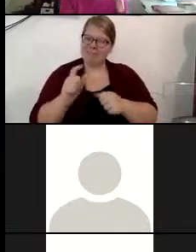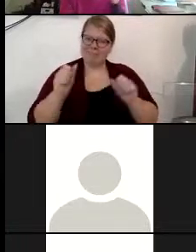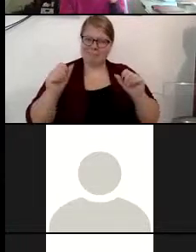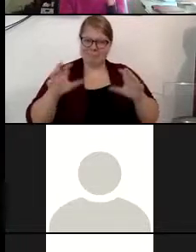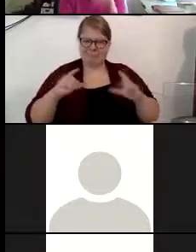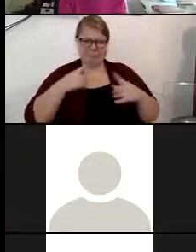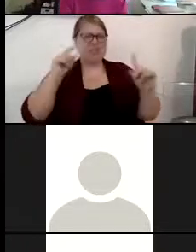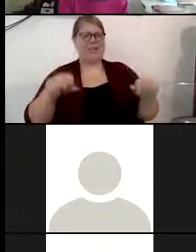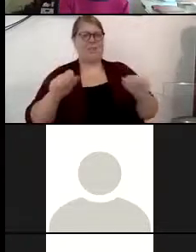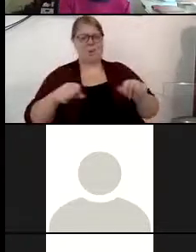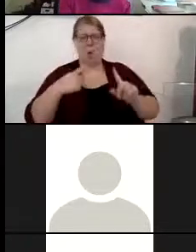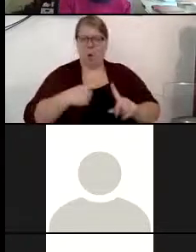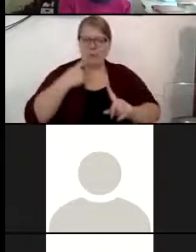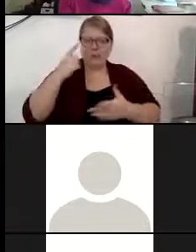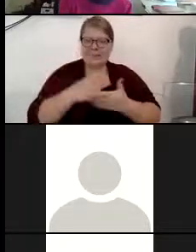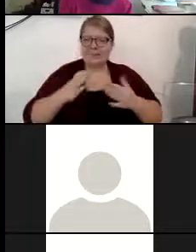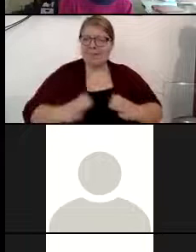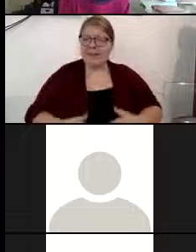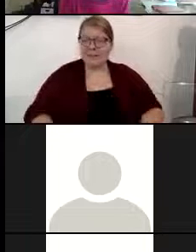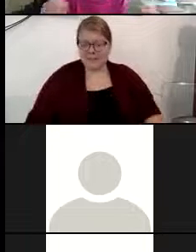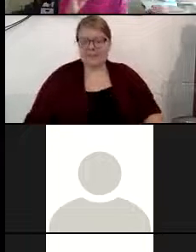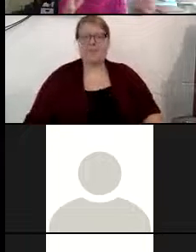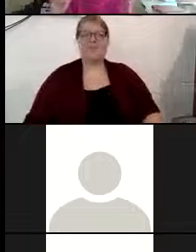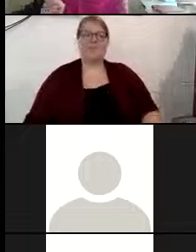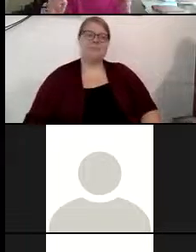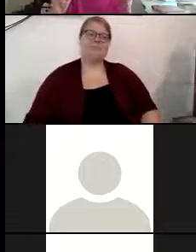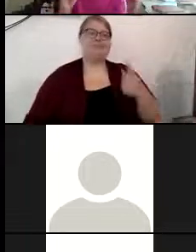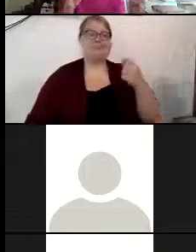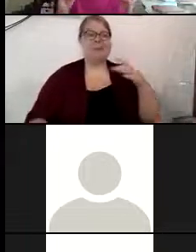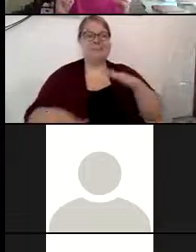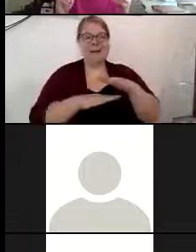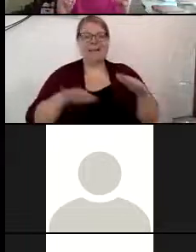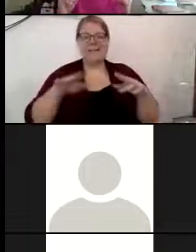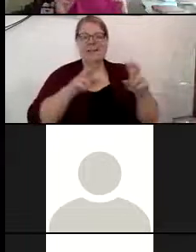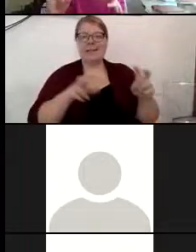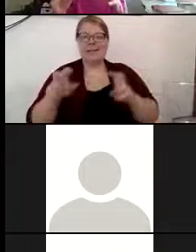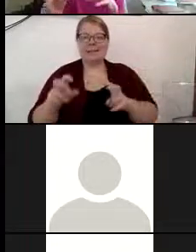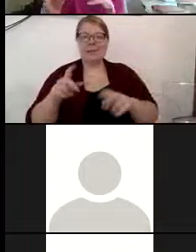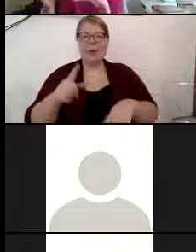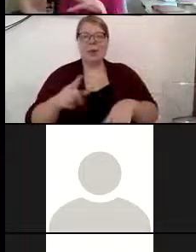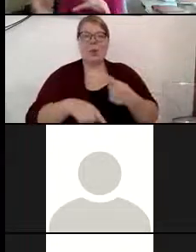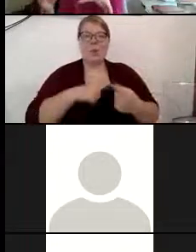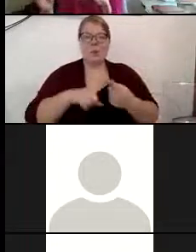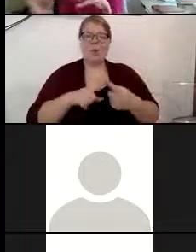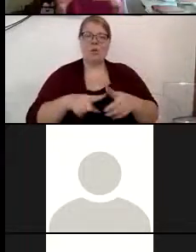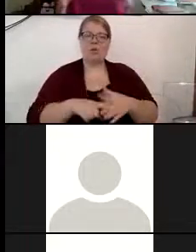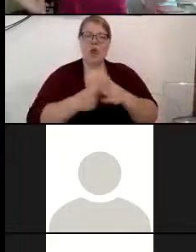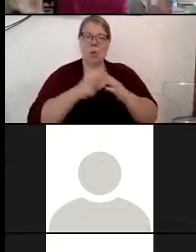clients. Some basic issues when we start working on harm reduction is,